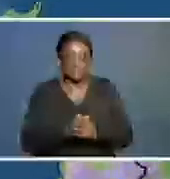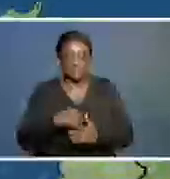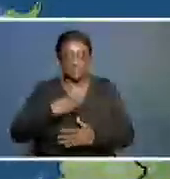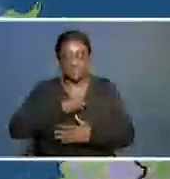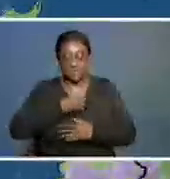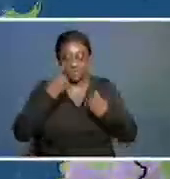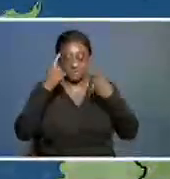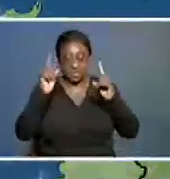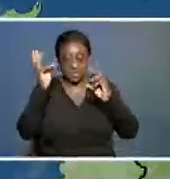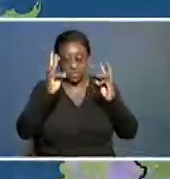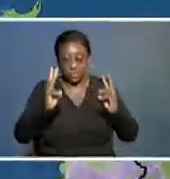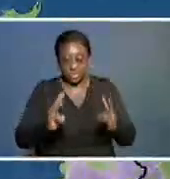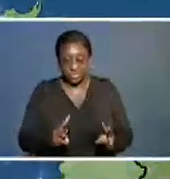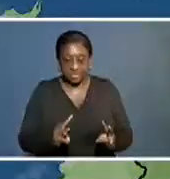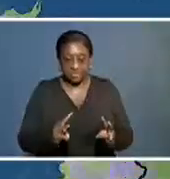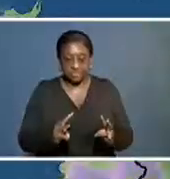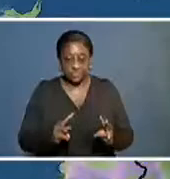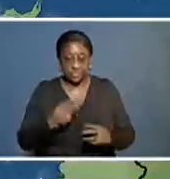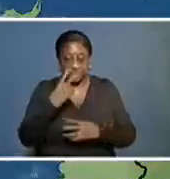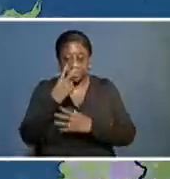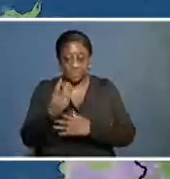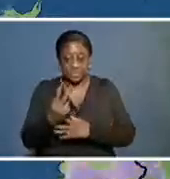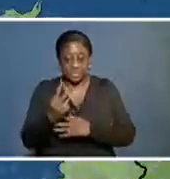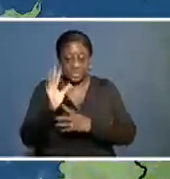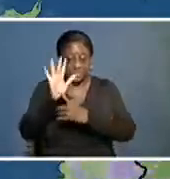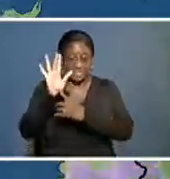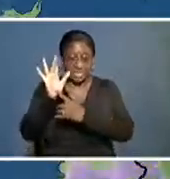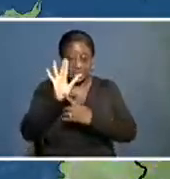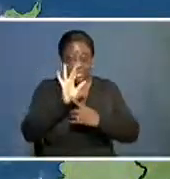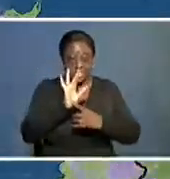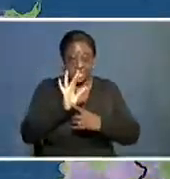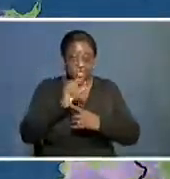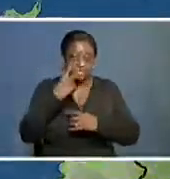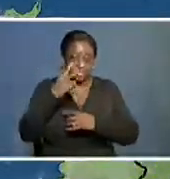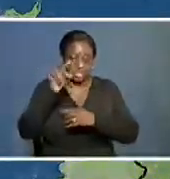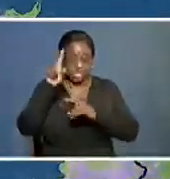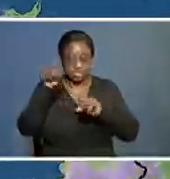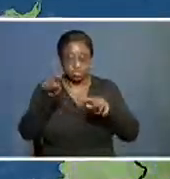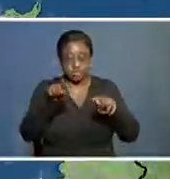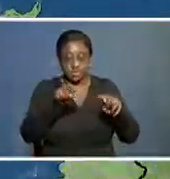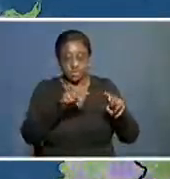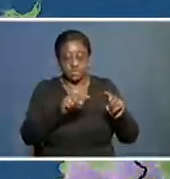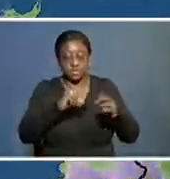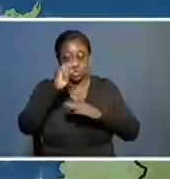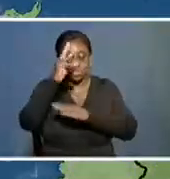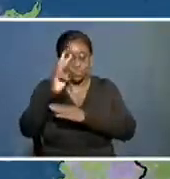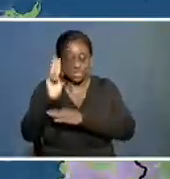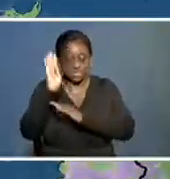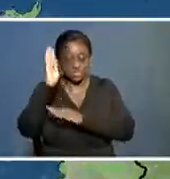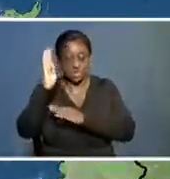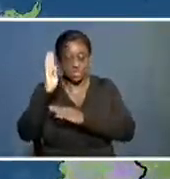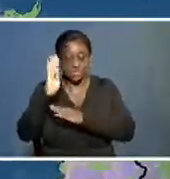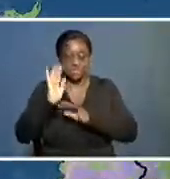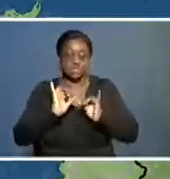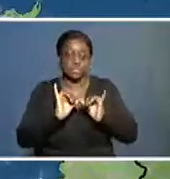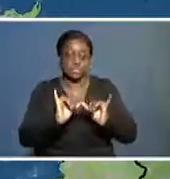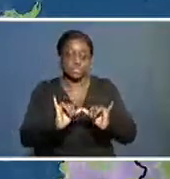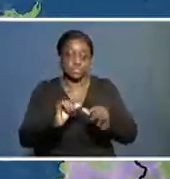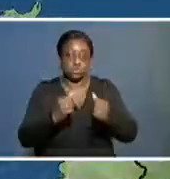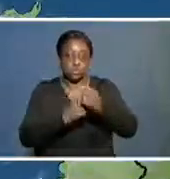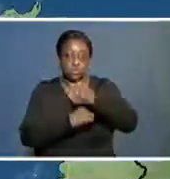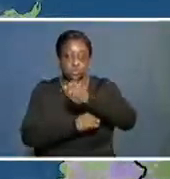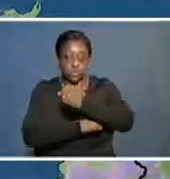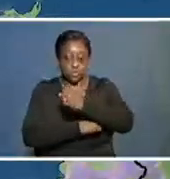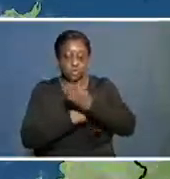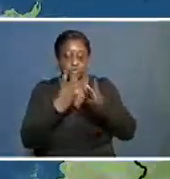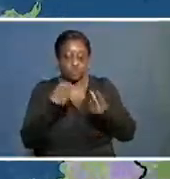In our final look at weather, taking a look at our satellite pictures, still have that little troughing across the northwest Bahamas, and that will continue to support